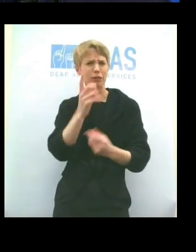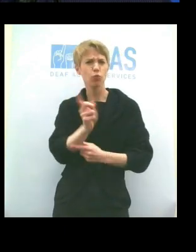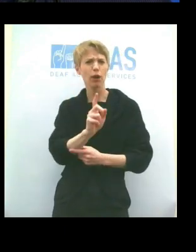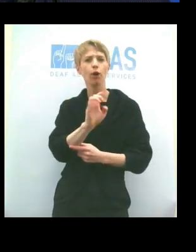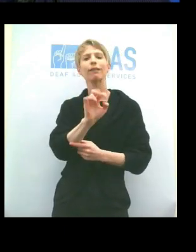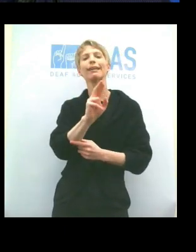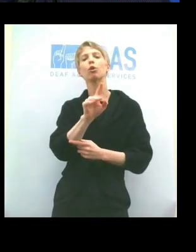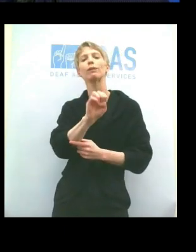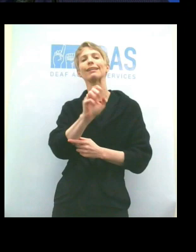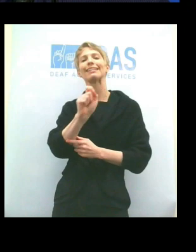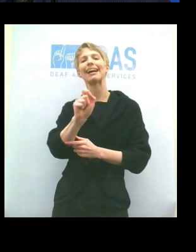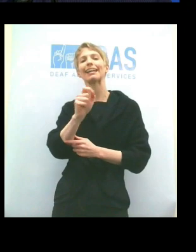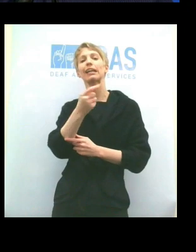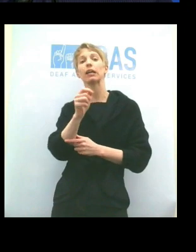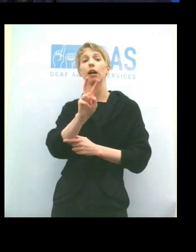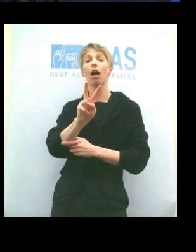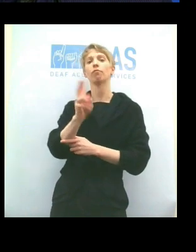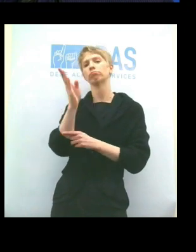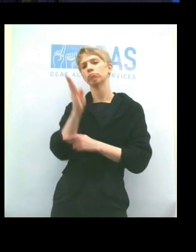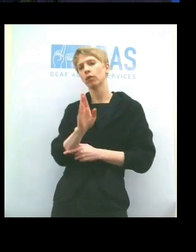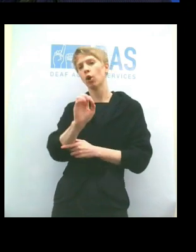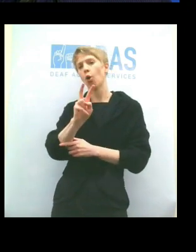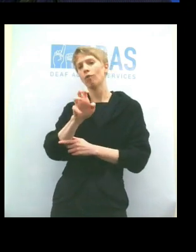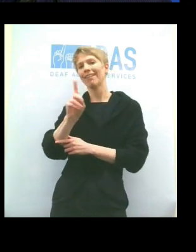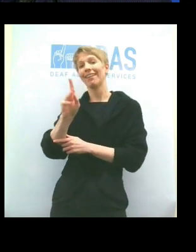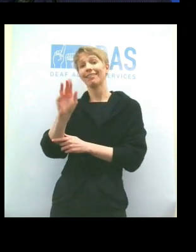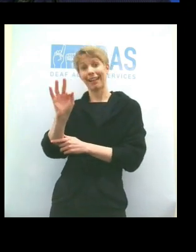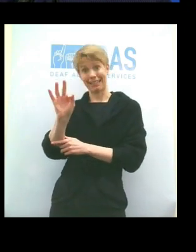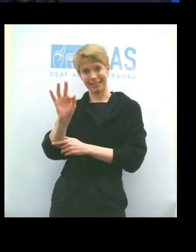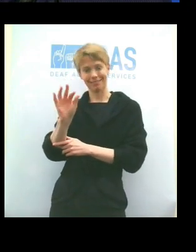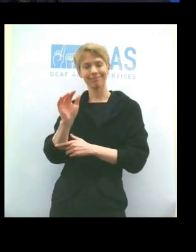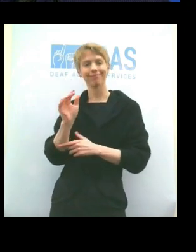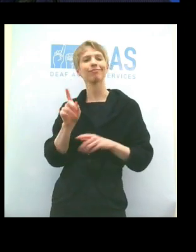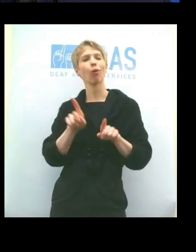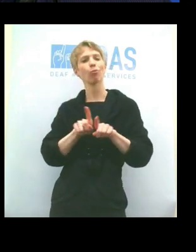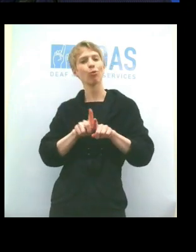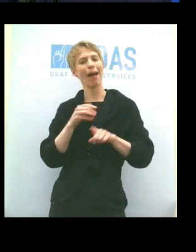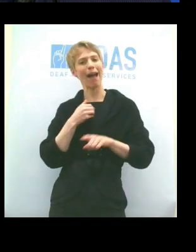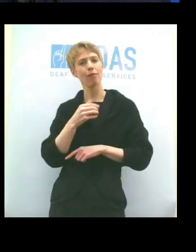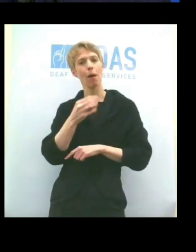erie.gov/COVID-19, or you can always go to our interactive map at